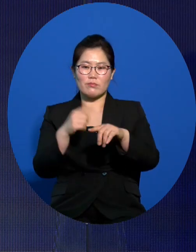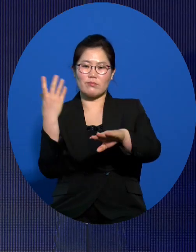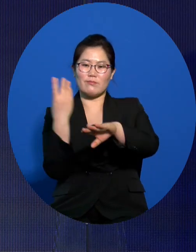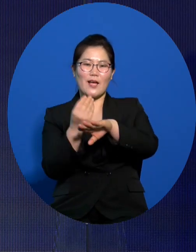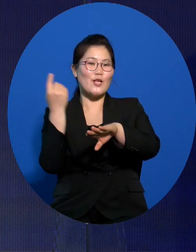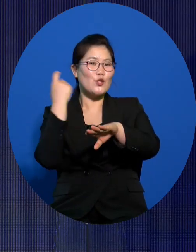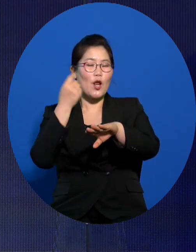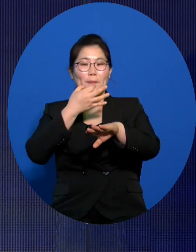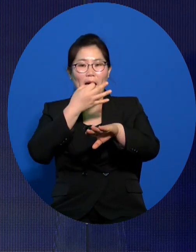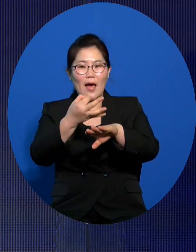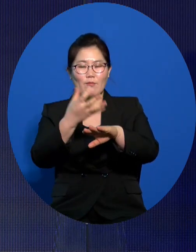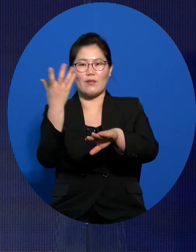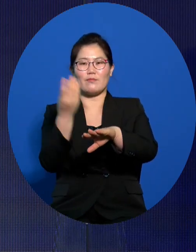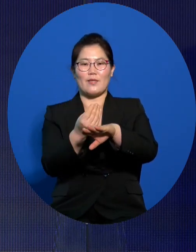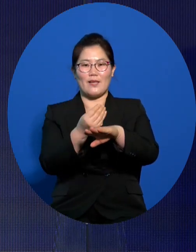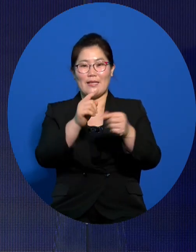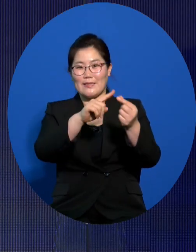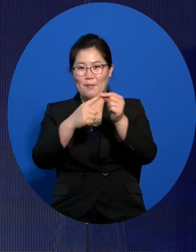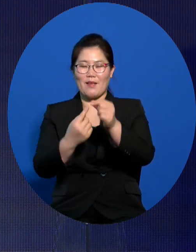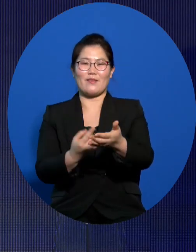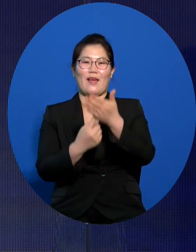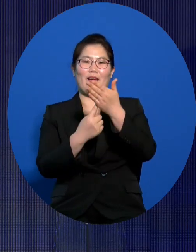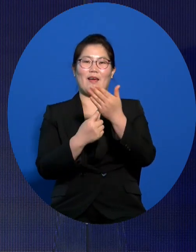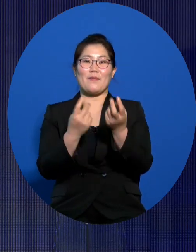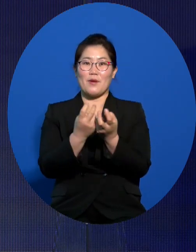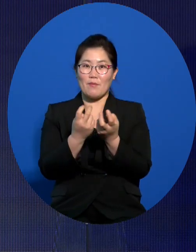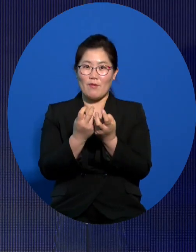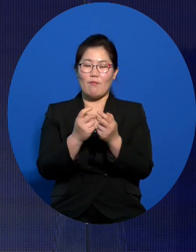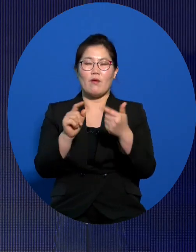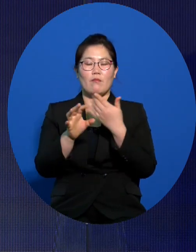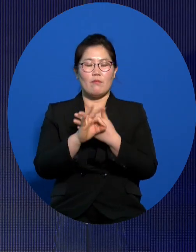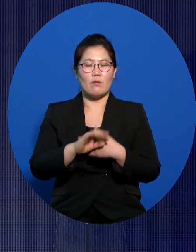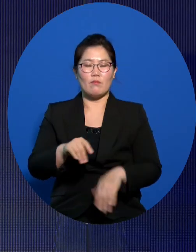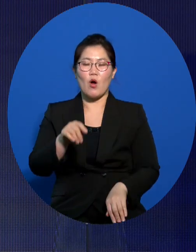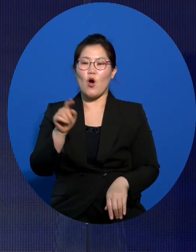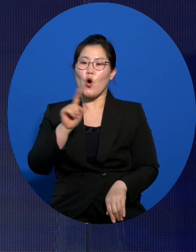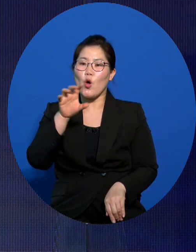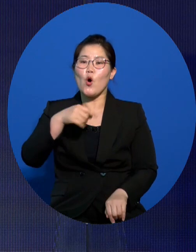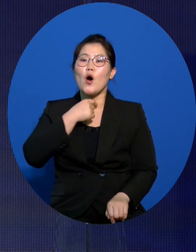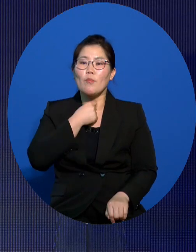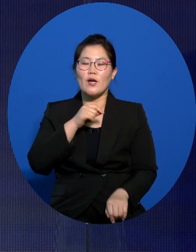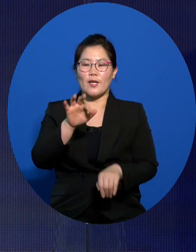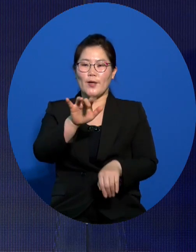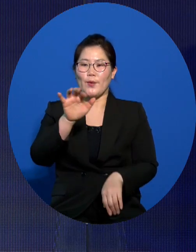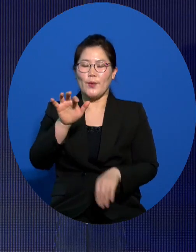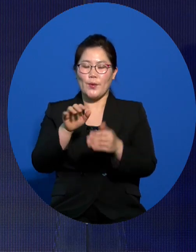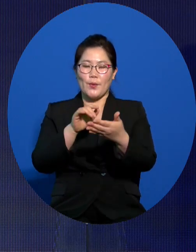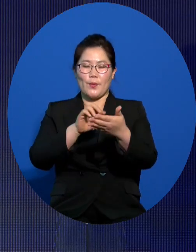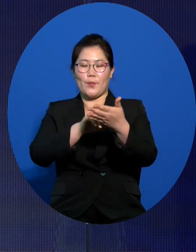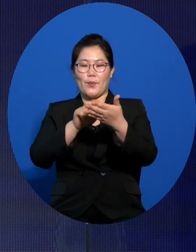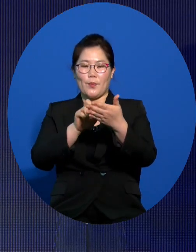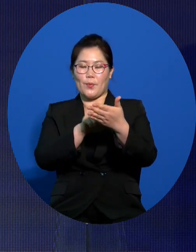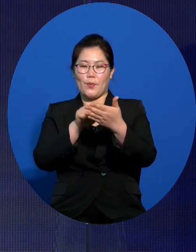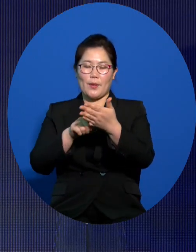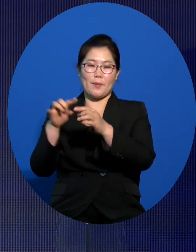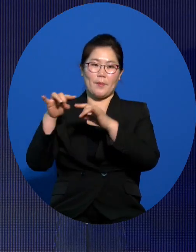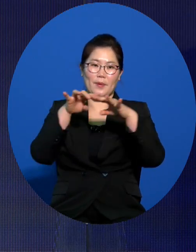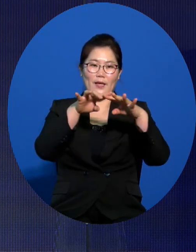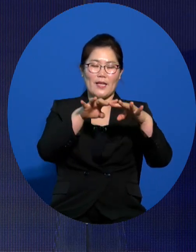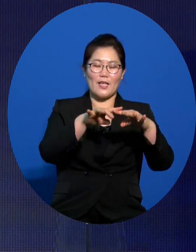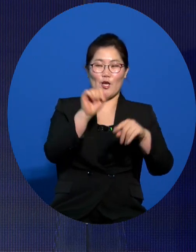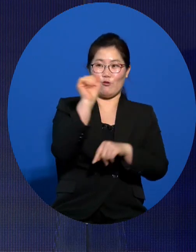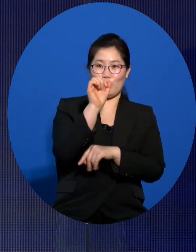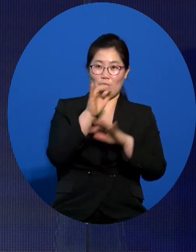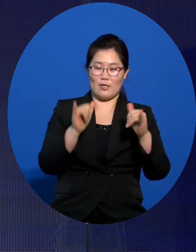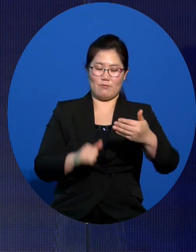text or keyboard typing, we would enable the passengers to communicate and deliver their message to